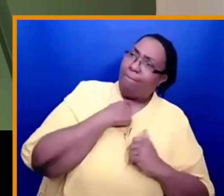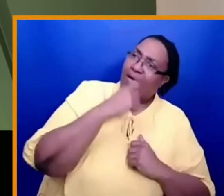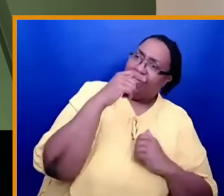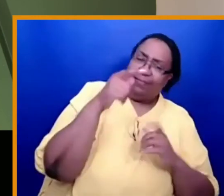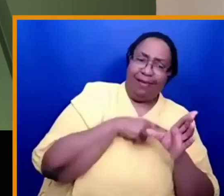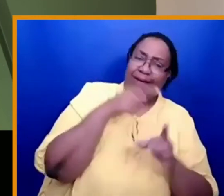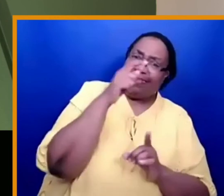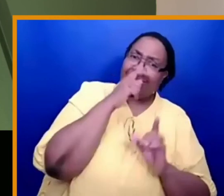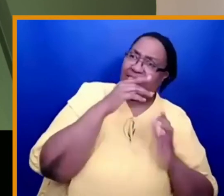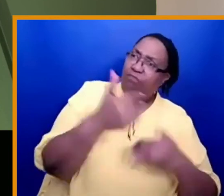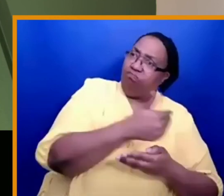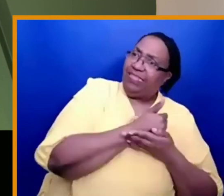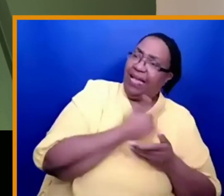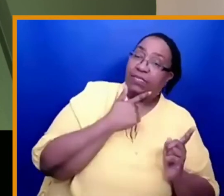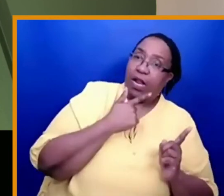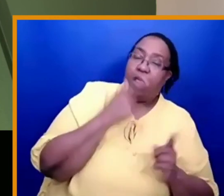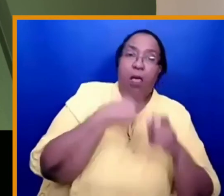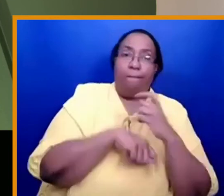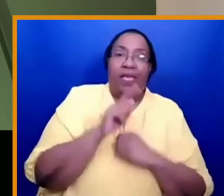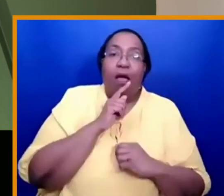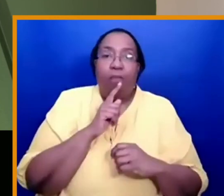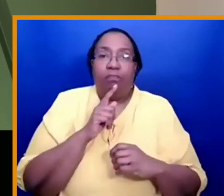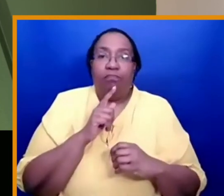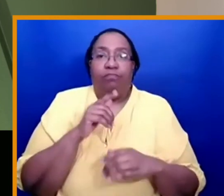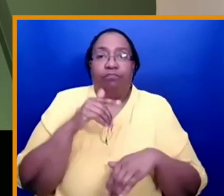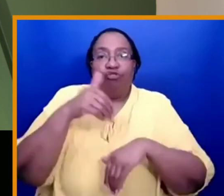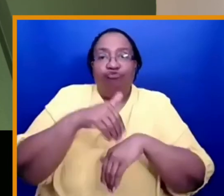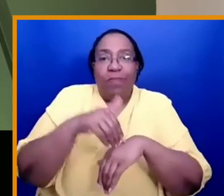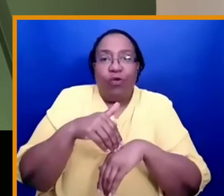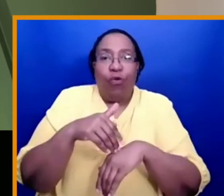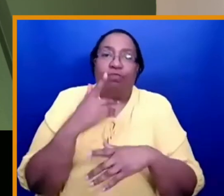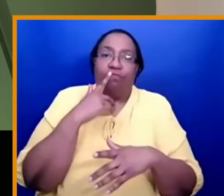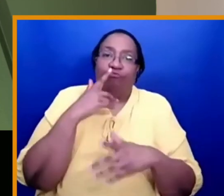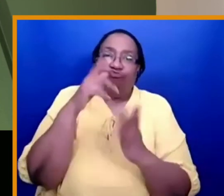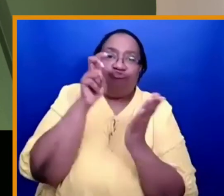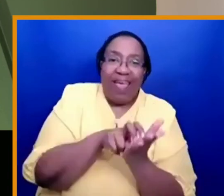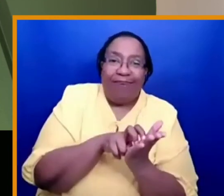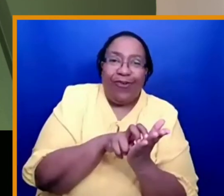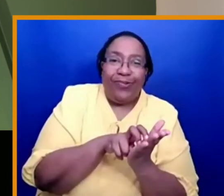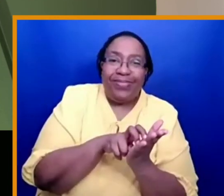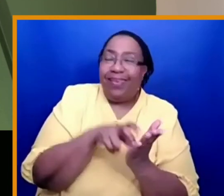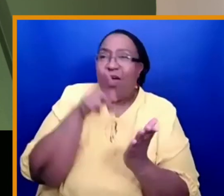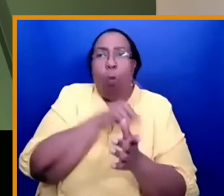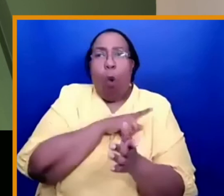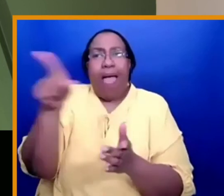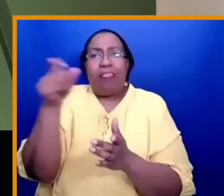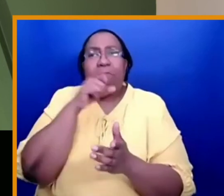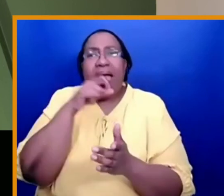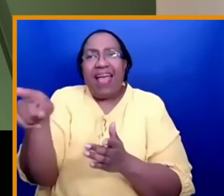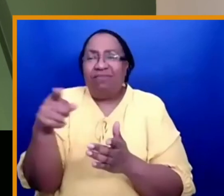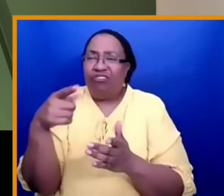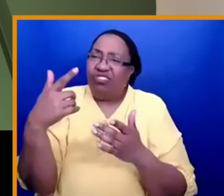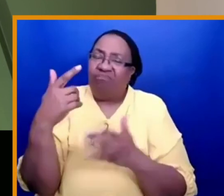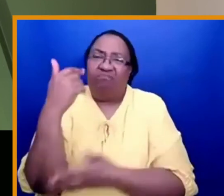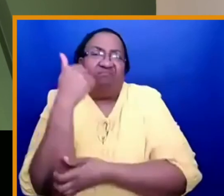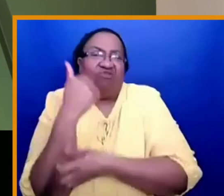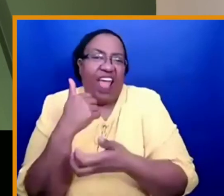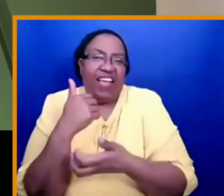can agree that a graze of the hands, while, you know, a difficult outcome, is not something that should stop somebody from getting